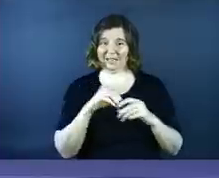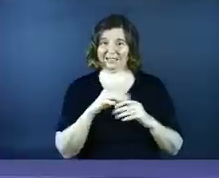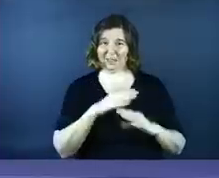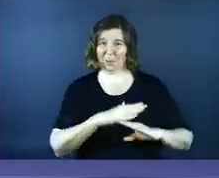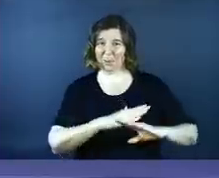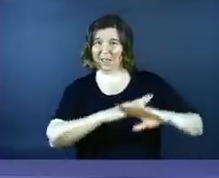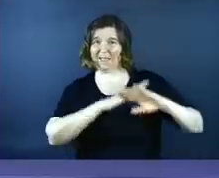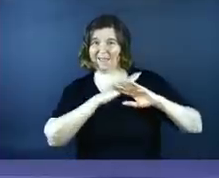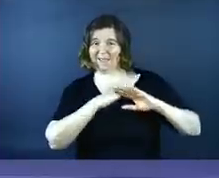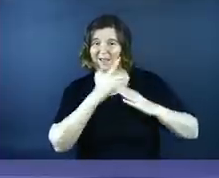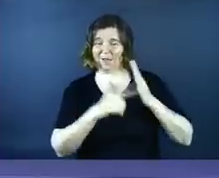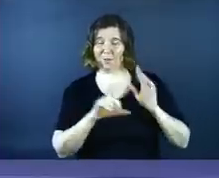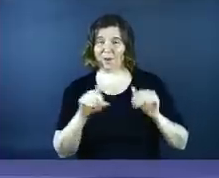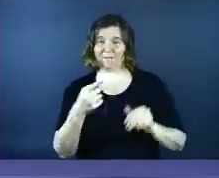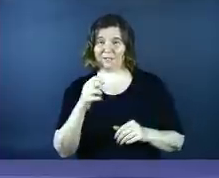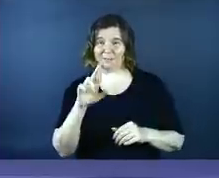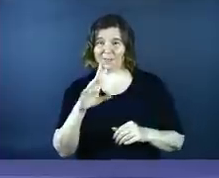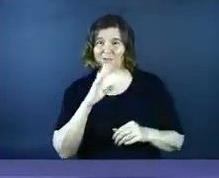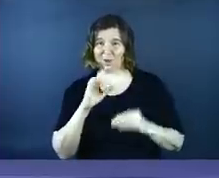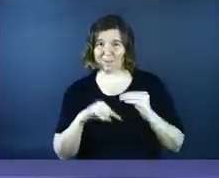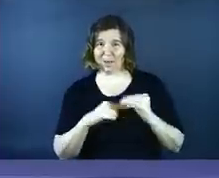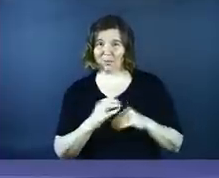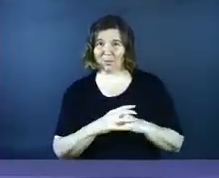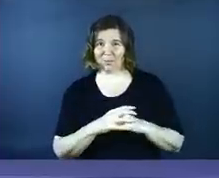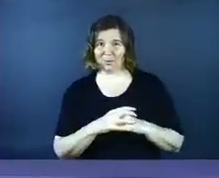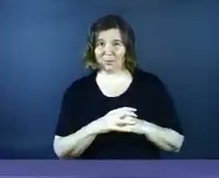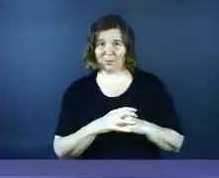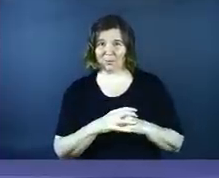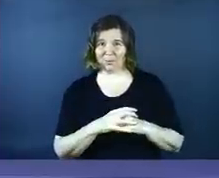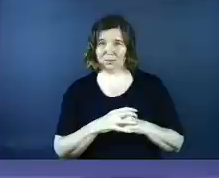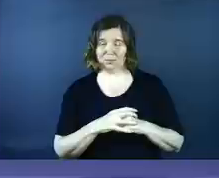way of what 1 Peter is talking about?